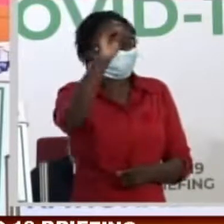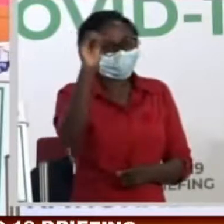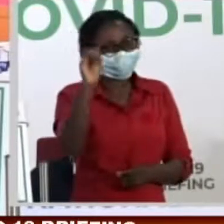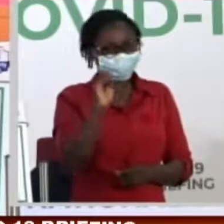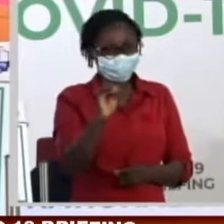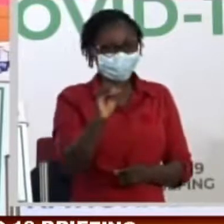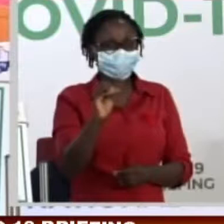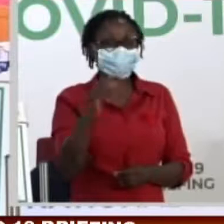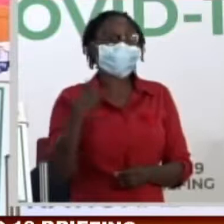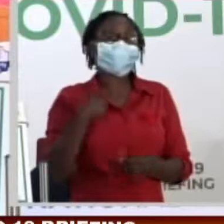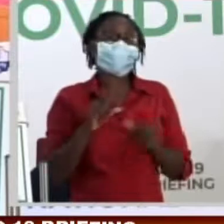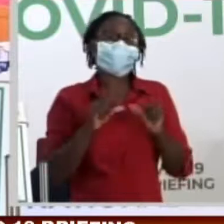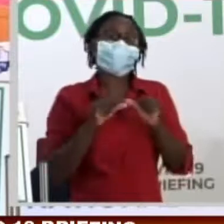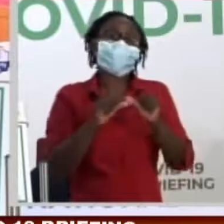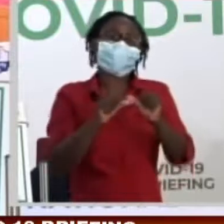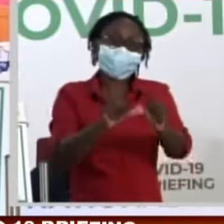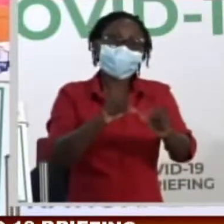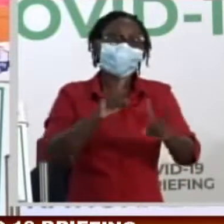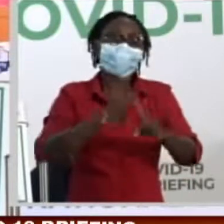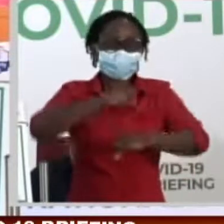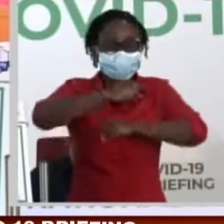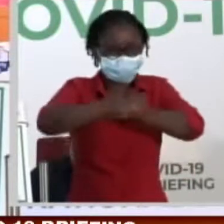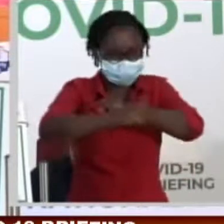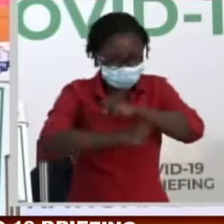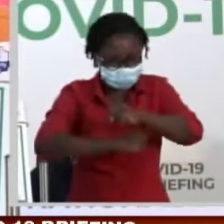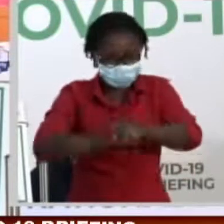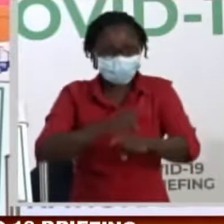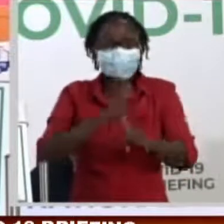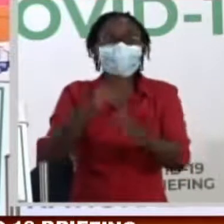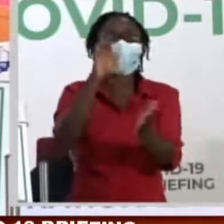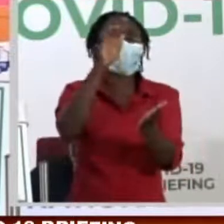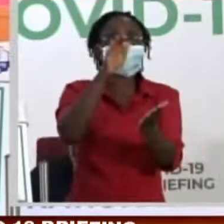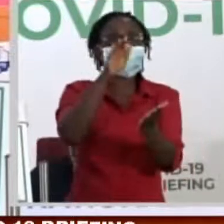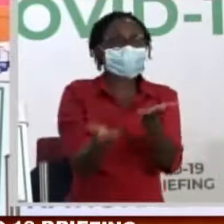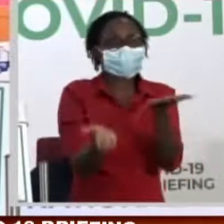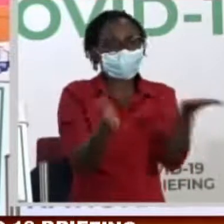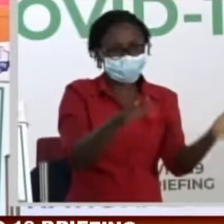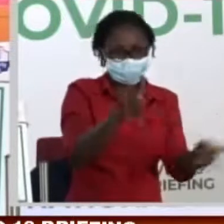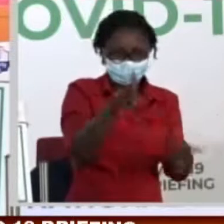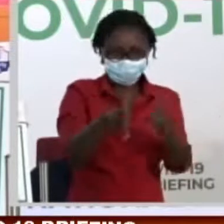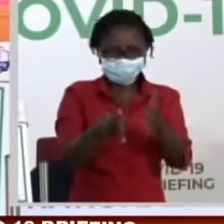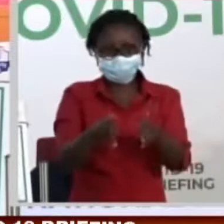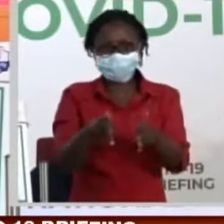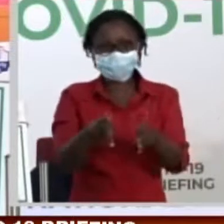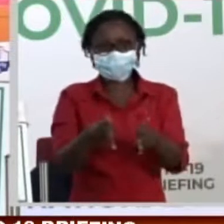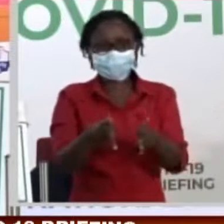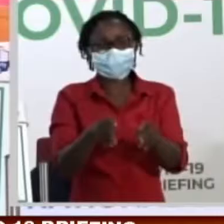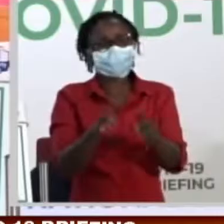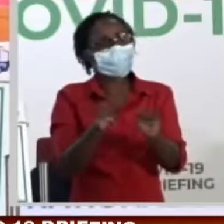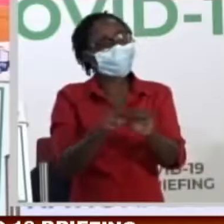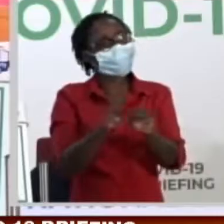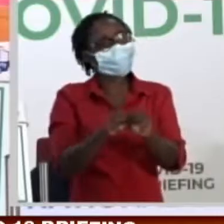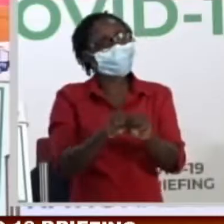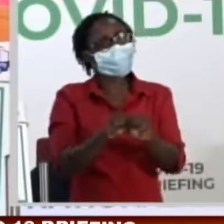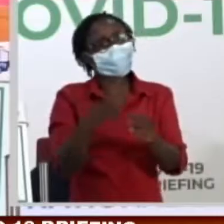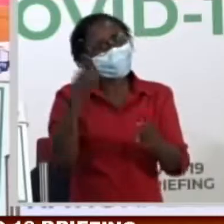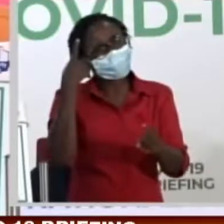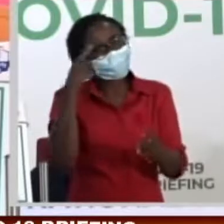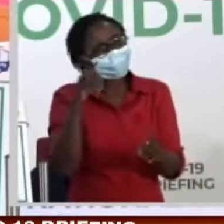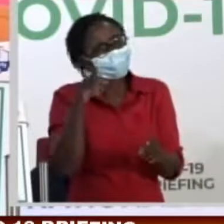We continue to strive to lower the case fatality rate, aiming for something less than